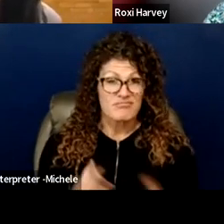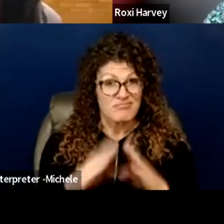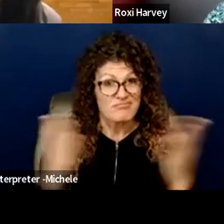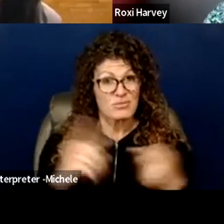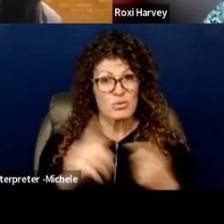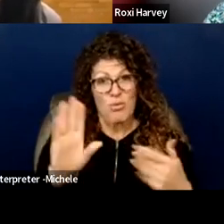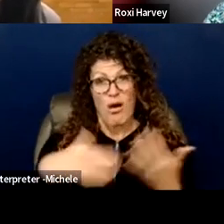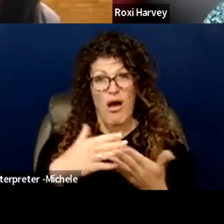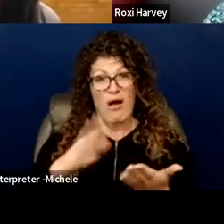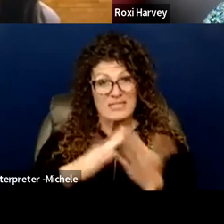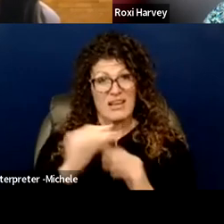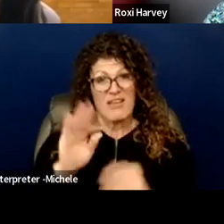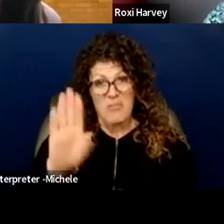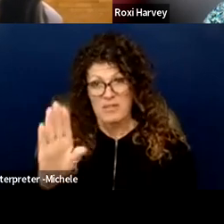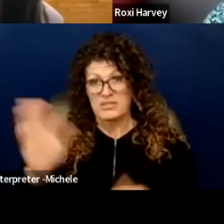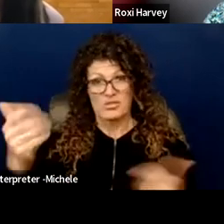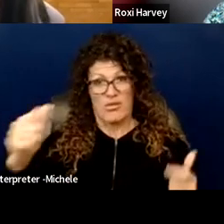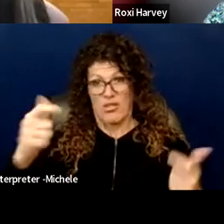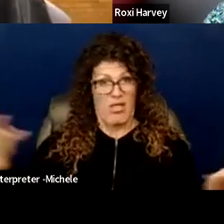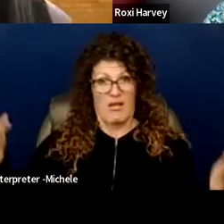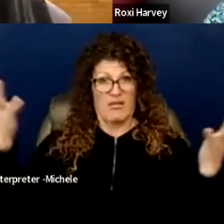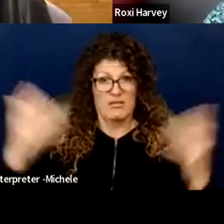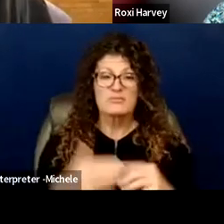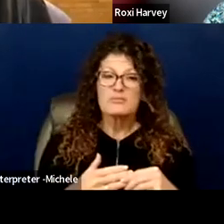even outside of Boston could. Right. I understand that,